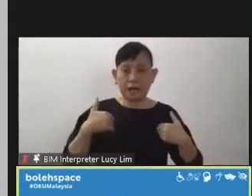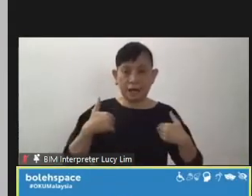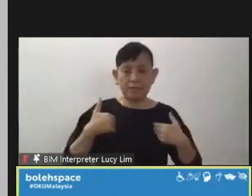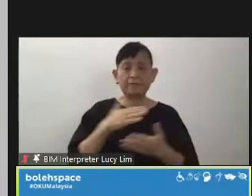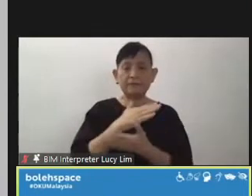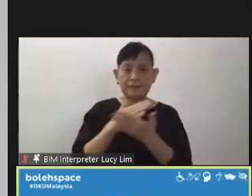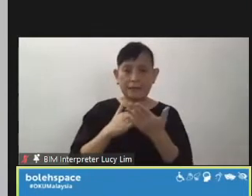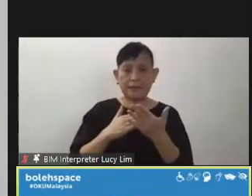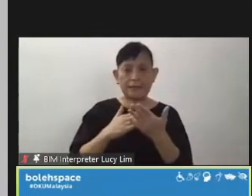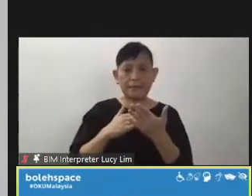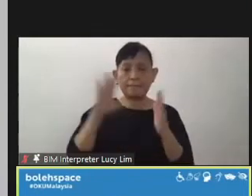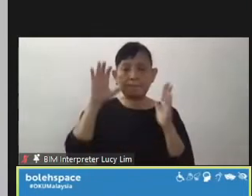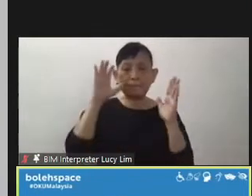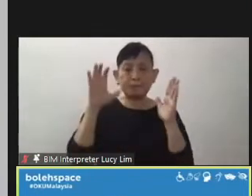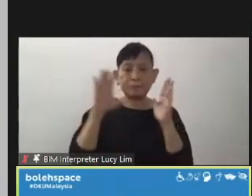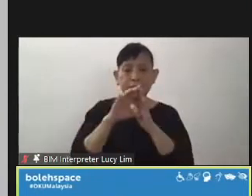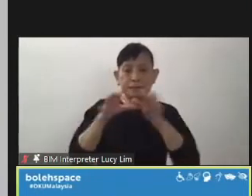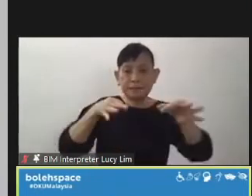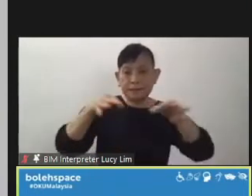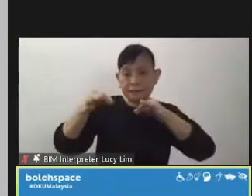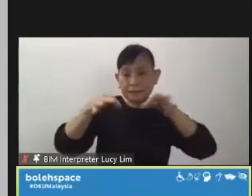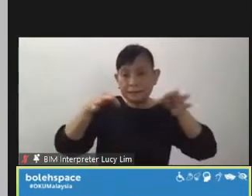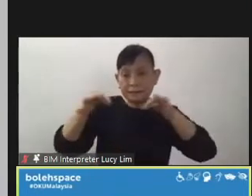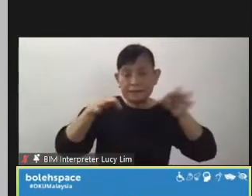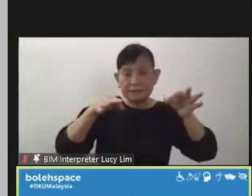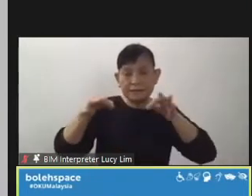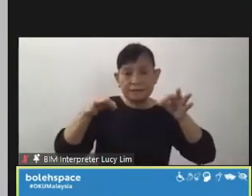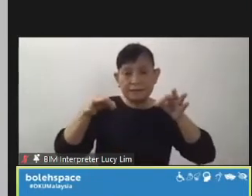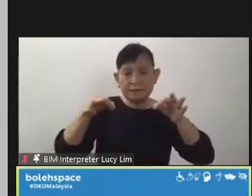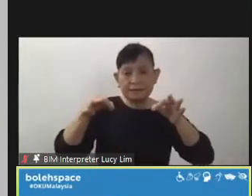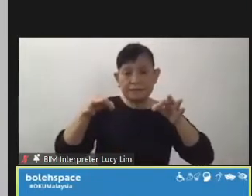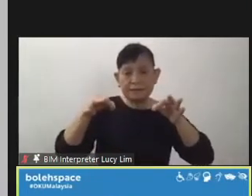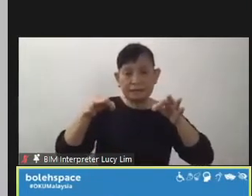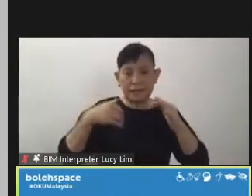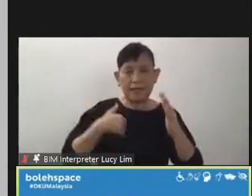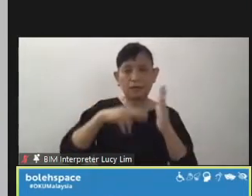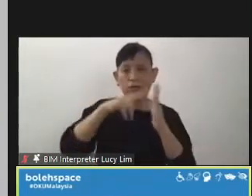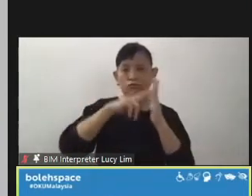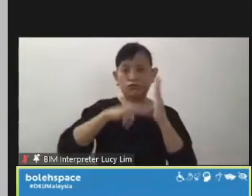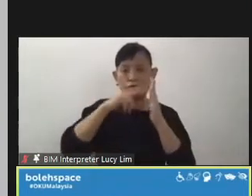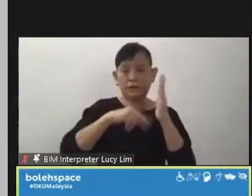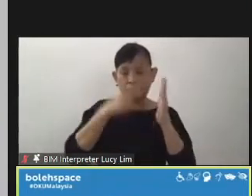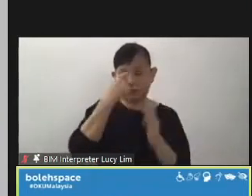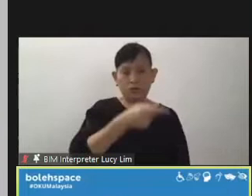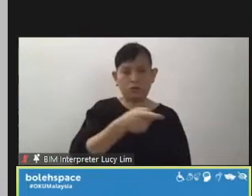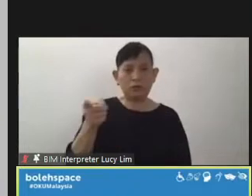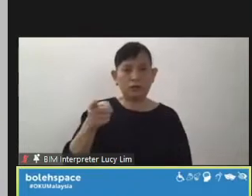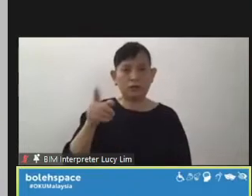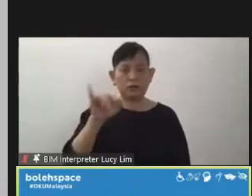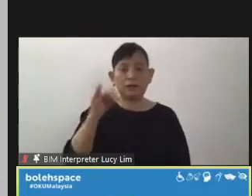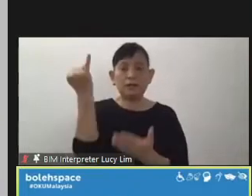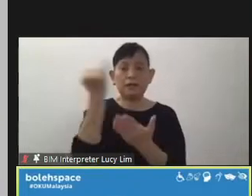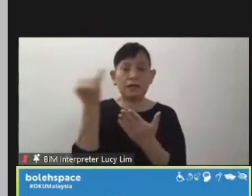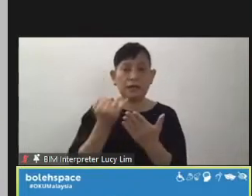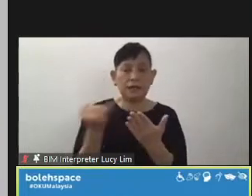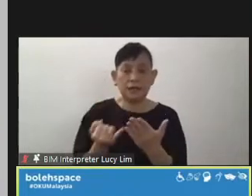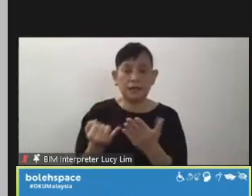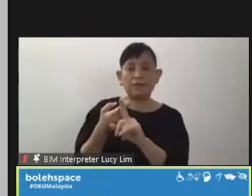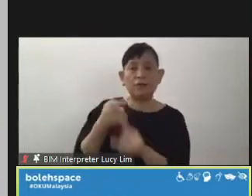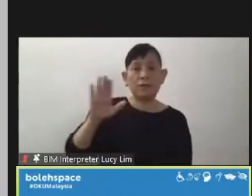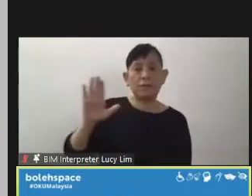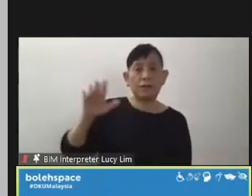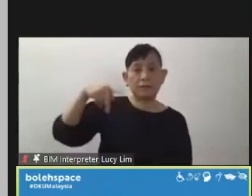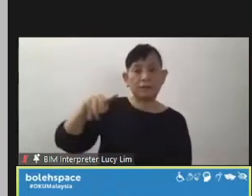description. Before I put it in the chat, I will read it first. This artwork is by a disabled